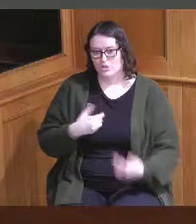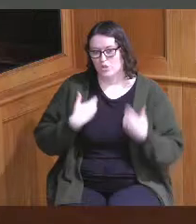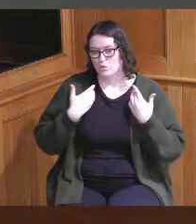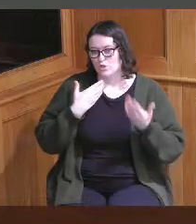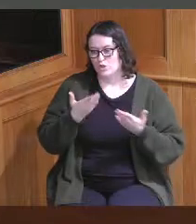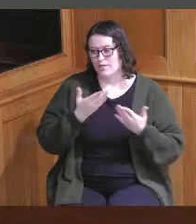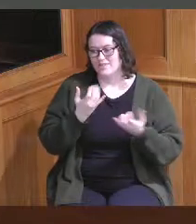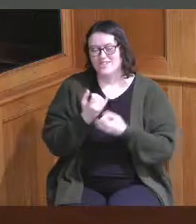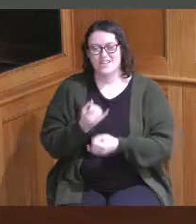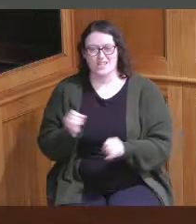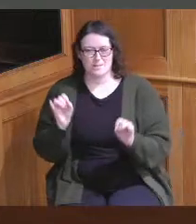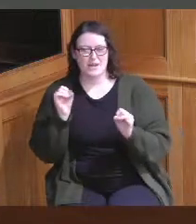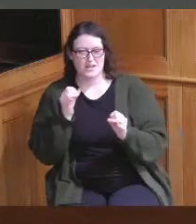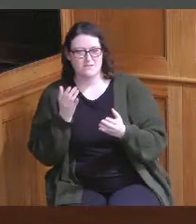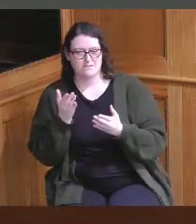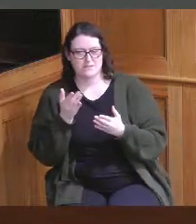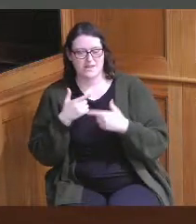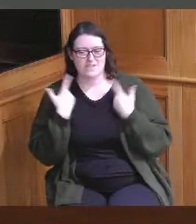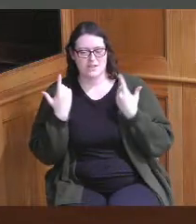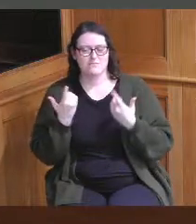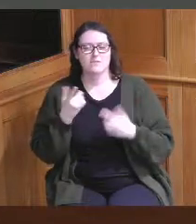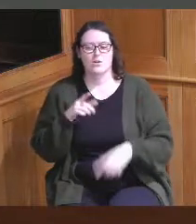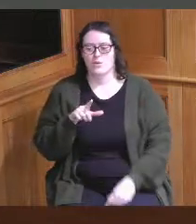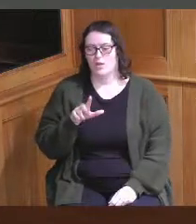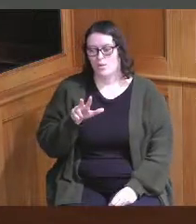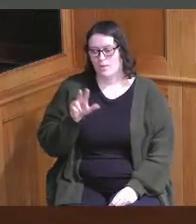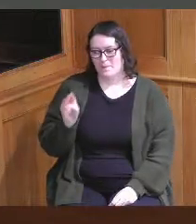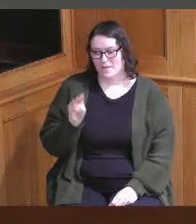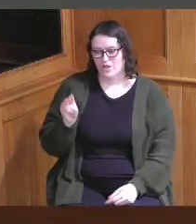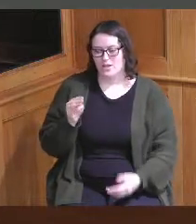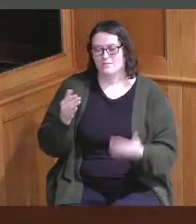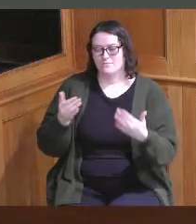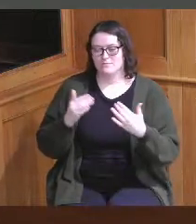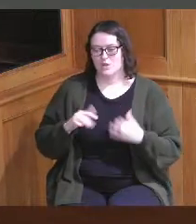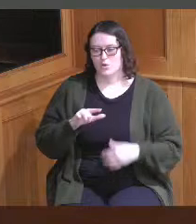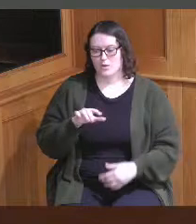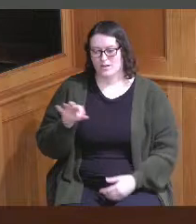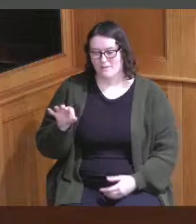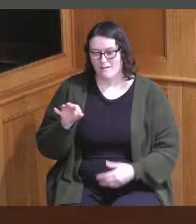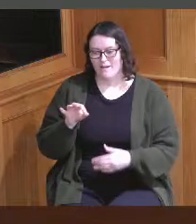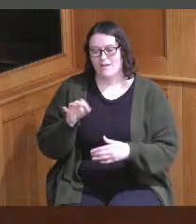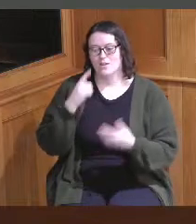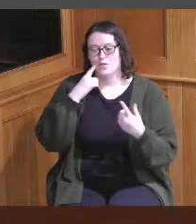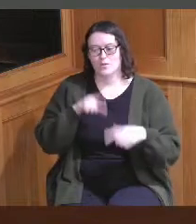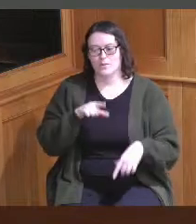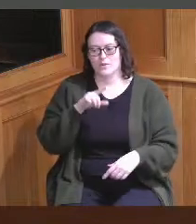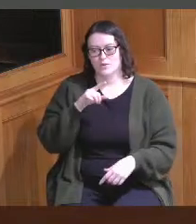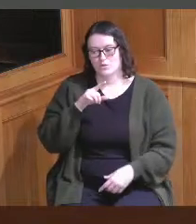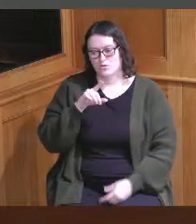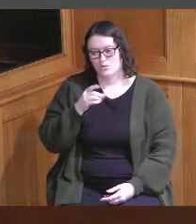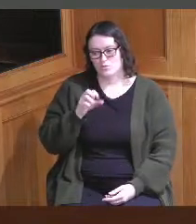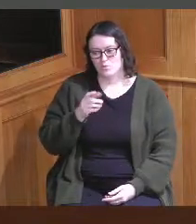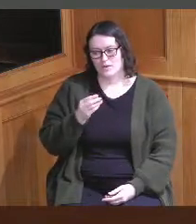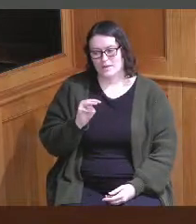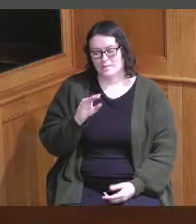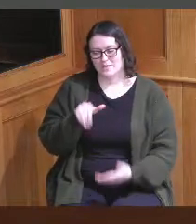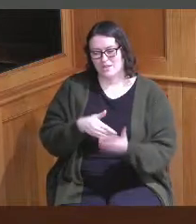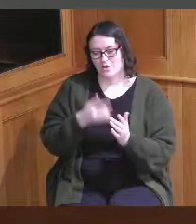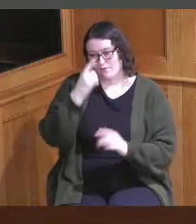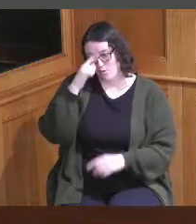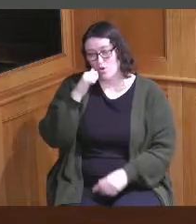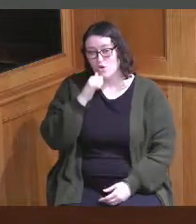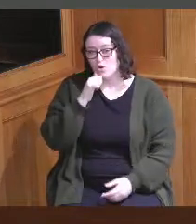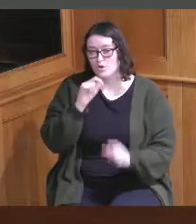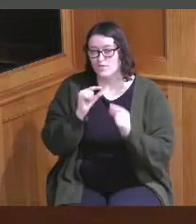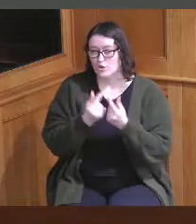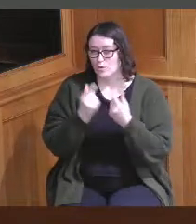living services, $3 million. Item 29 is an agreement with Dream Center for Girls for group home